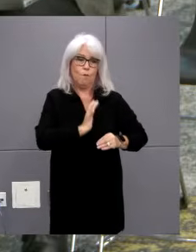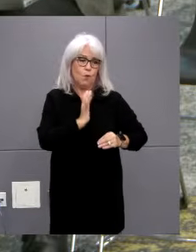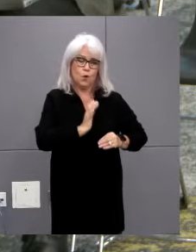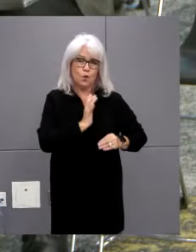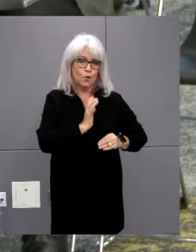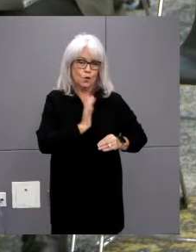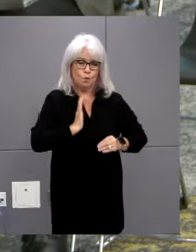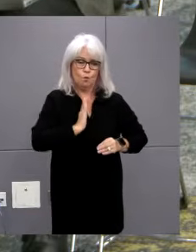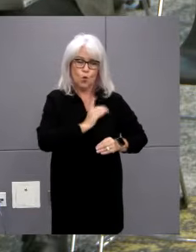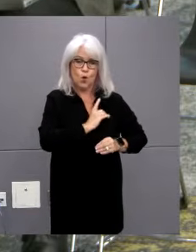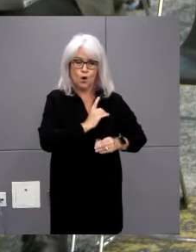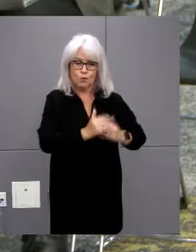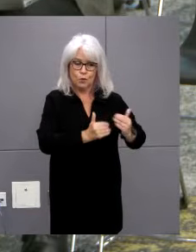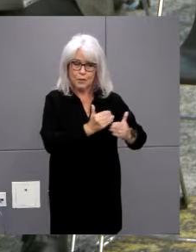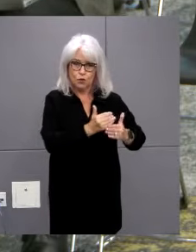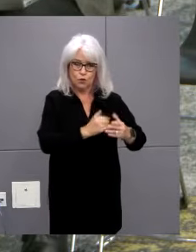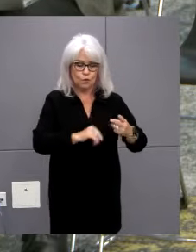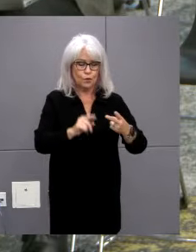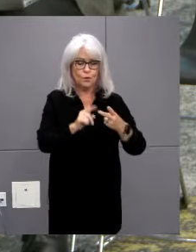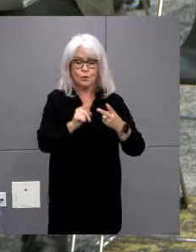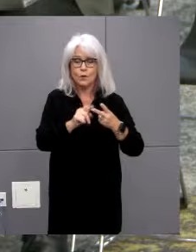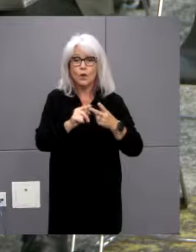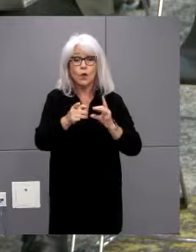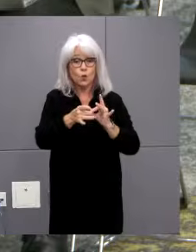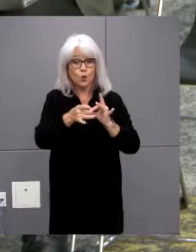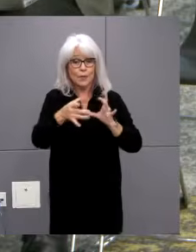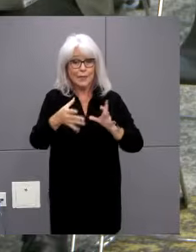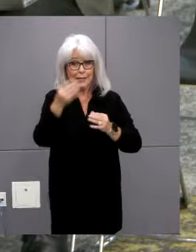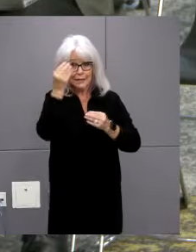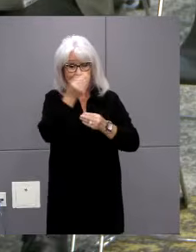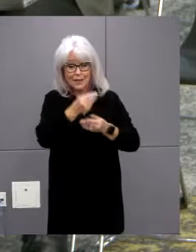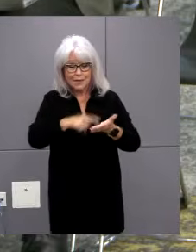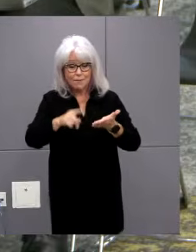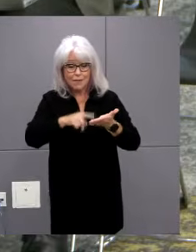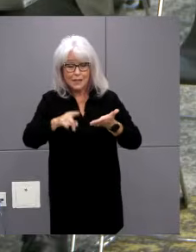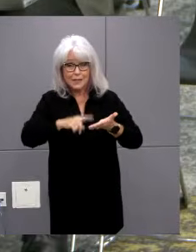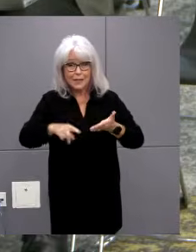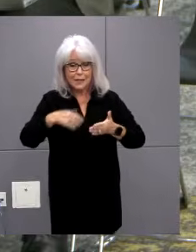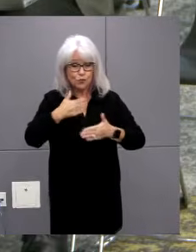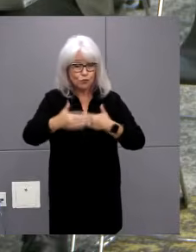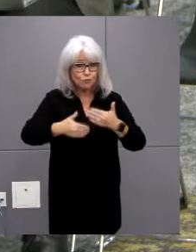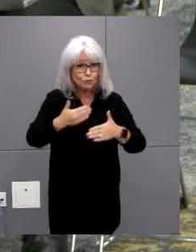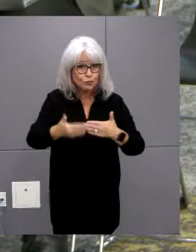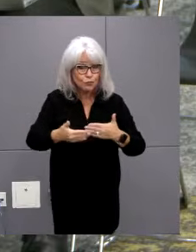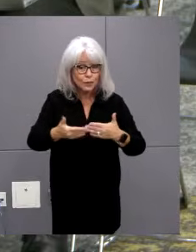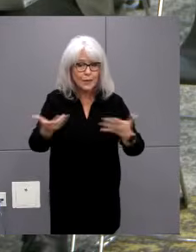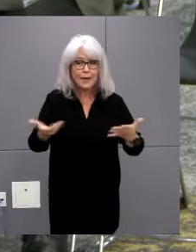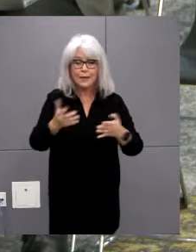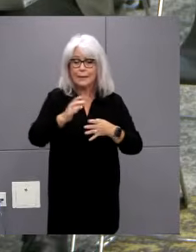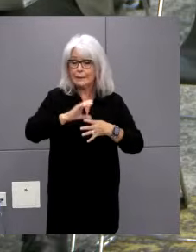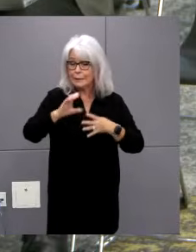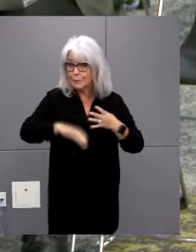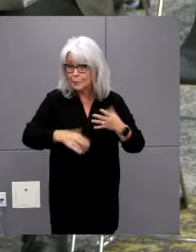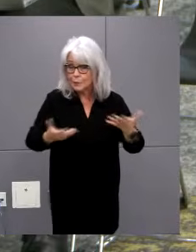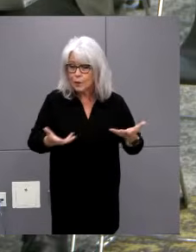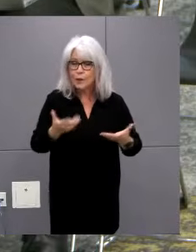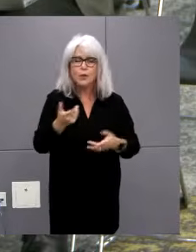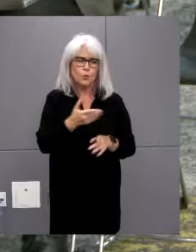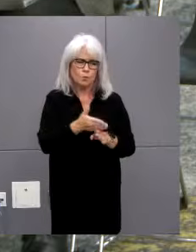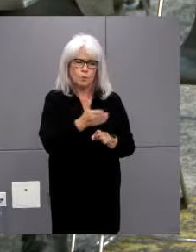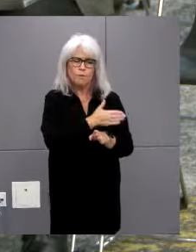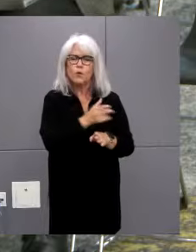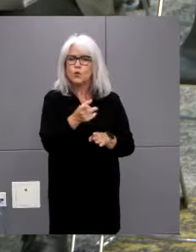procedures. Second, release the investigation procedures and outcomes as previously